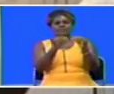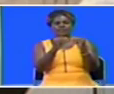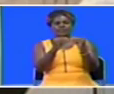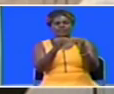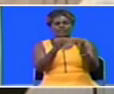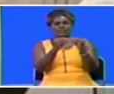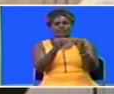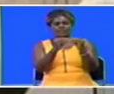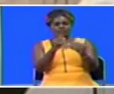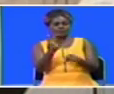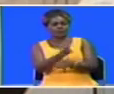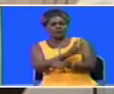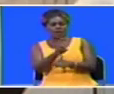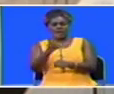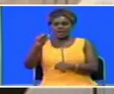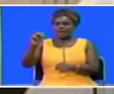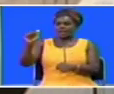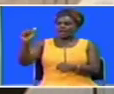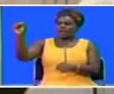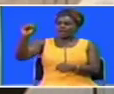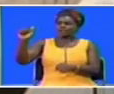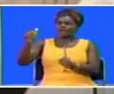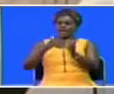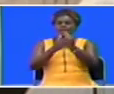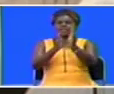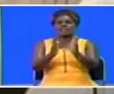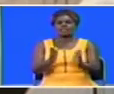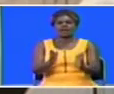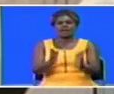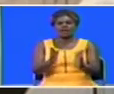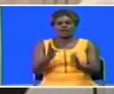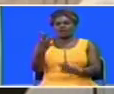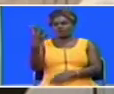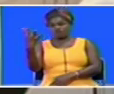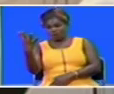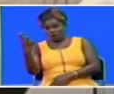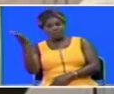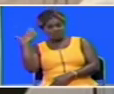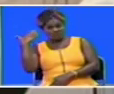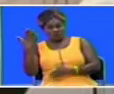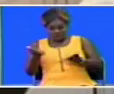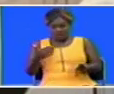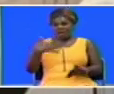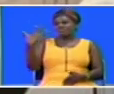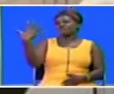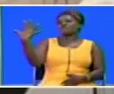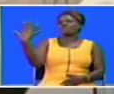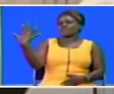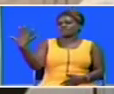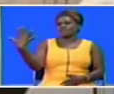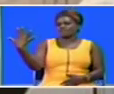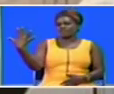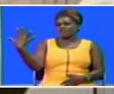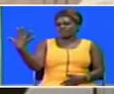presided over by the NASA principals. There have been four, and now we're going to have five. And therefore,